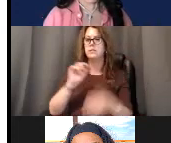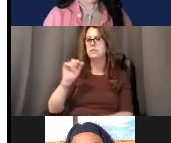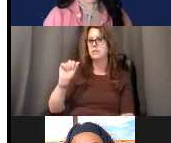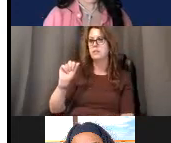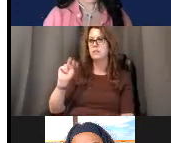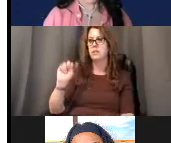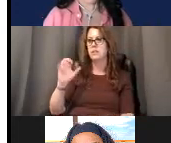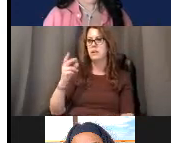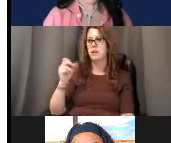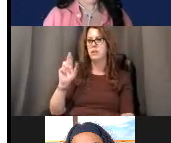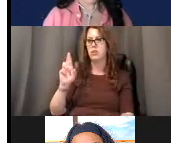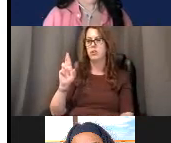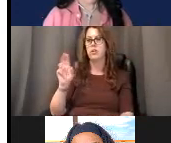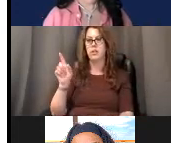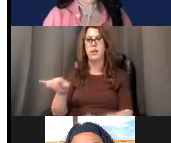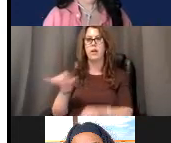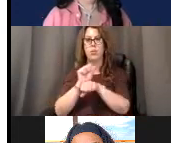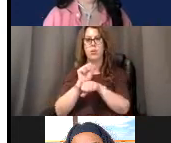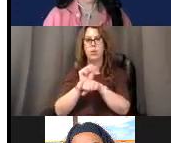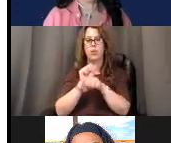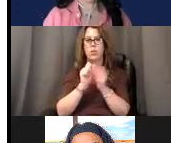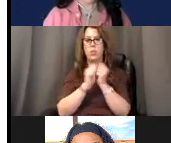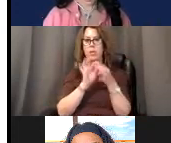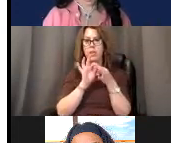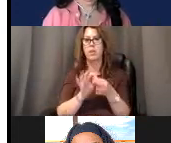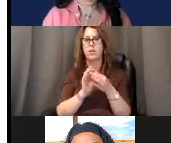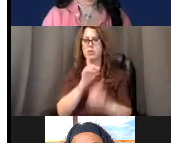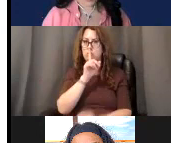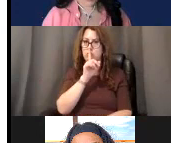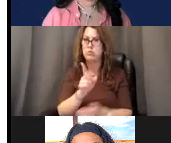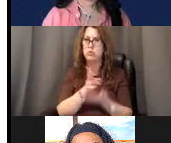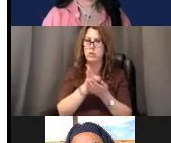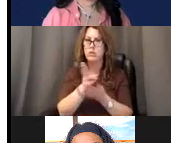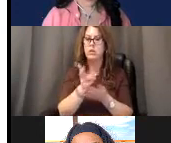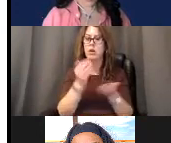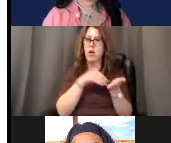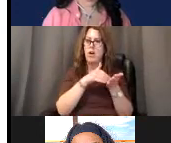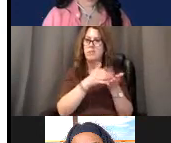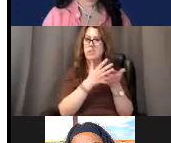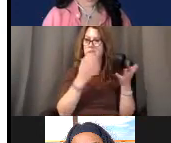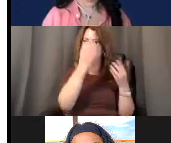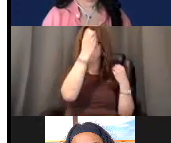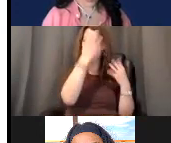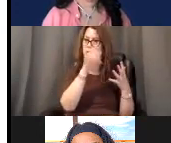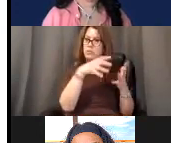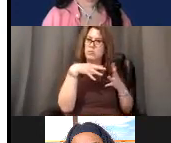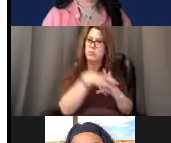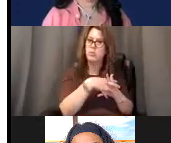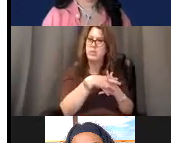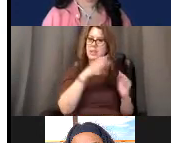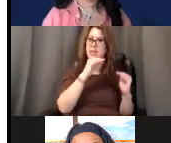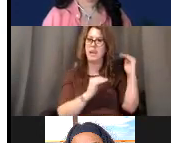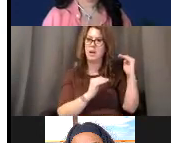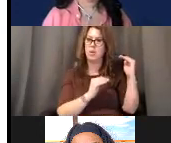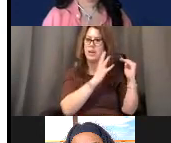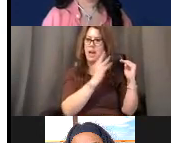truth, right? And understanding we're working within systems that are rooted in oppression and inequity. That was how they were designed.